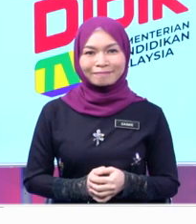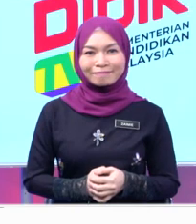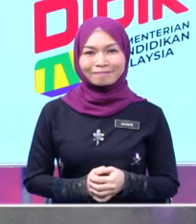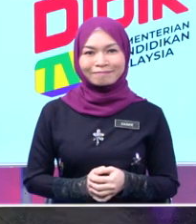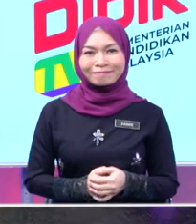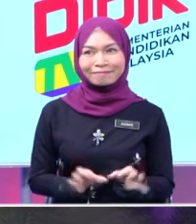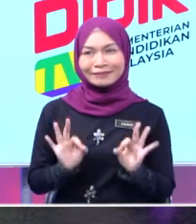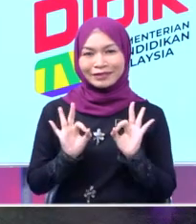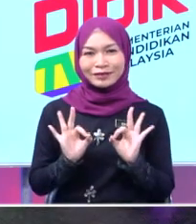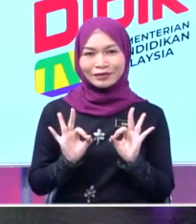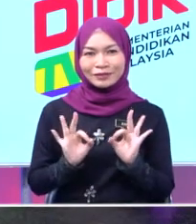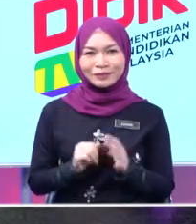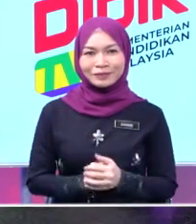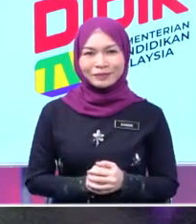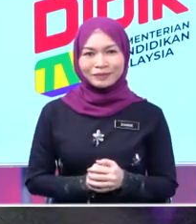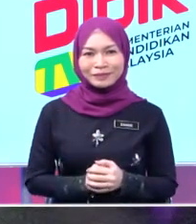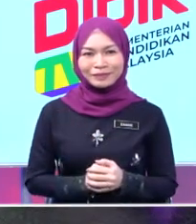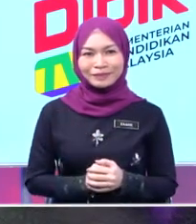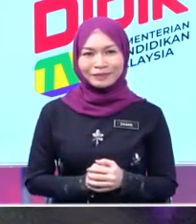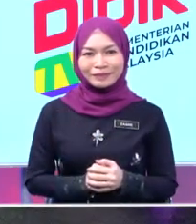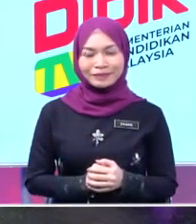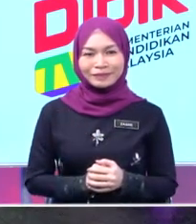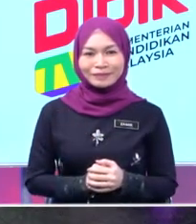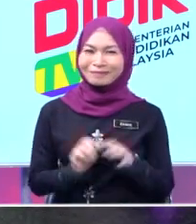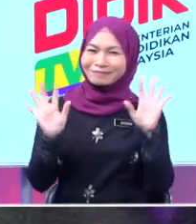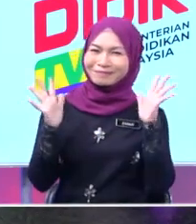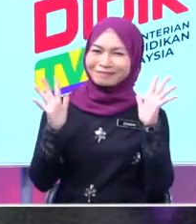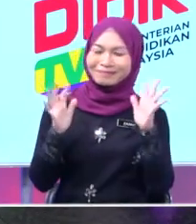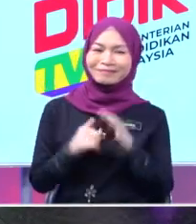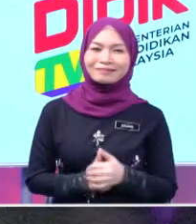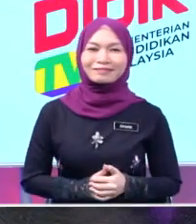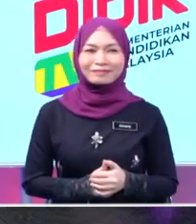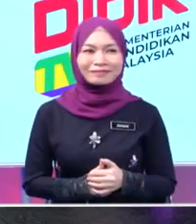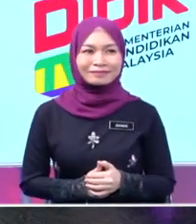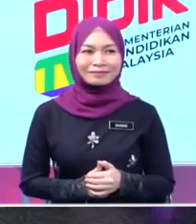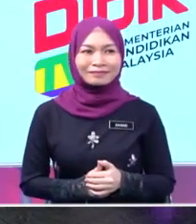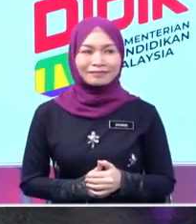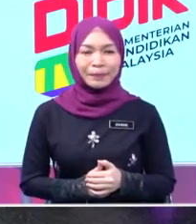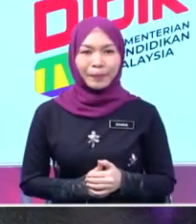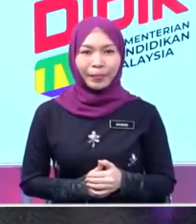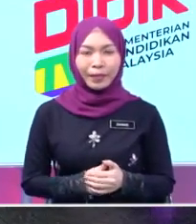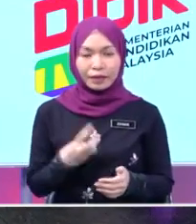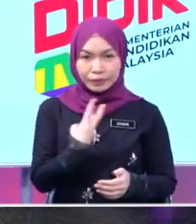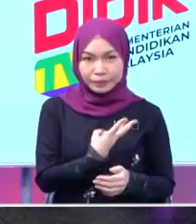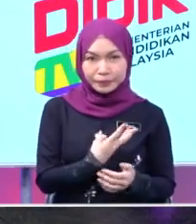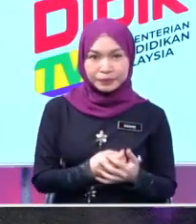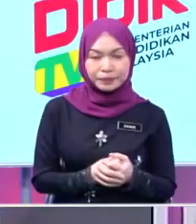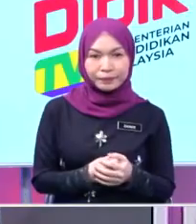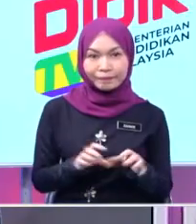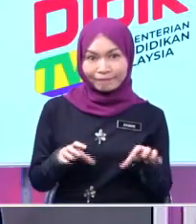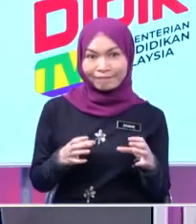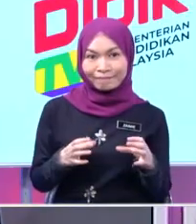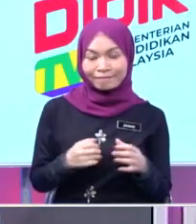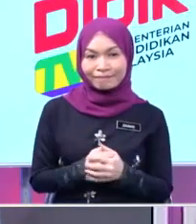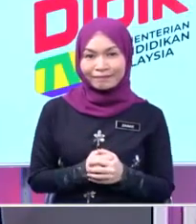Good job. Yes, good job, everybody. Okay, so now that we have done with these particular task, task Yeah. 1, I think it's